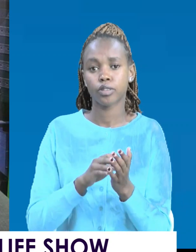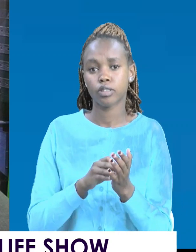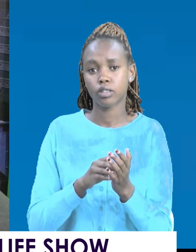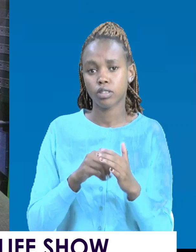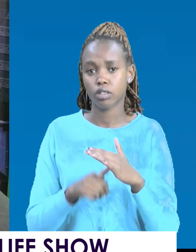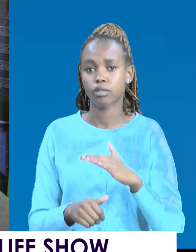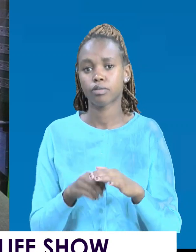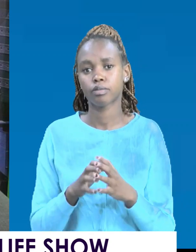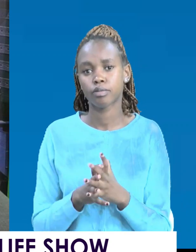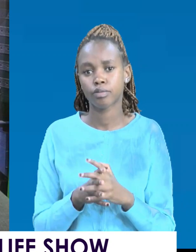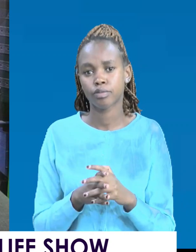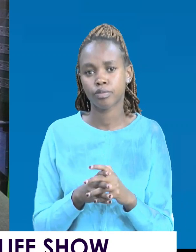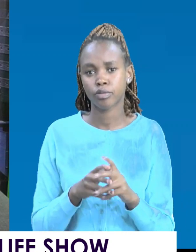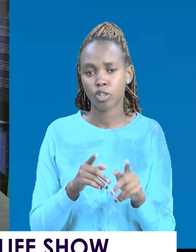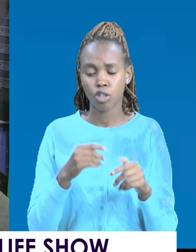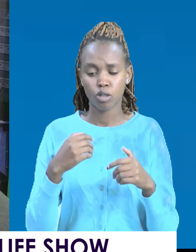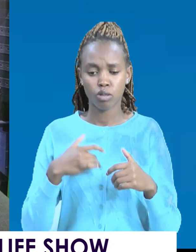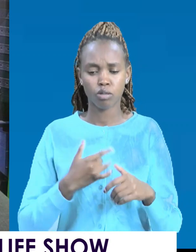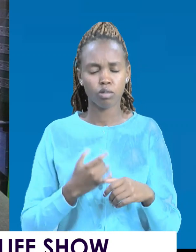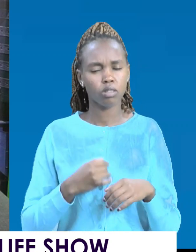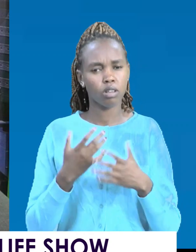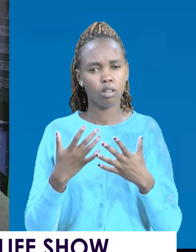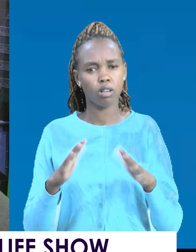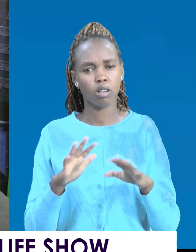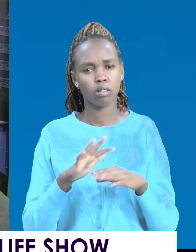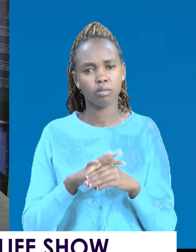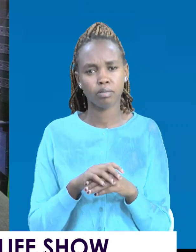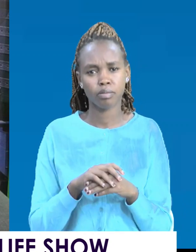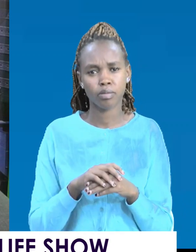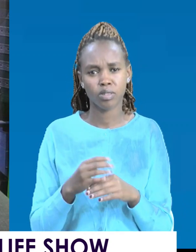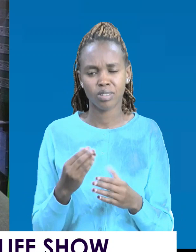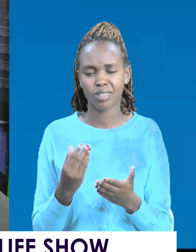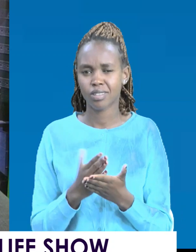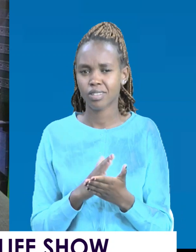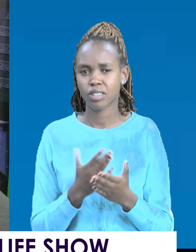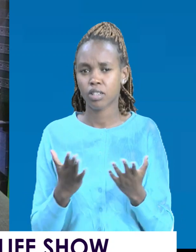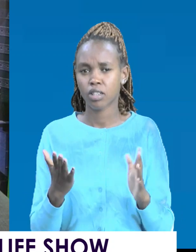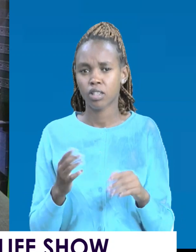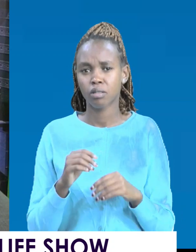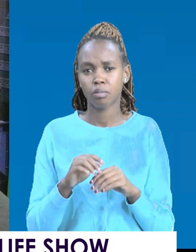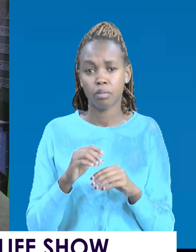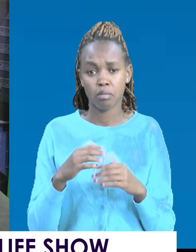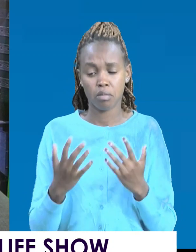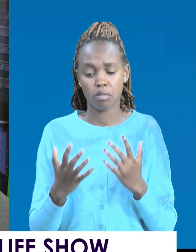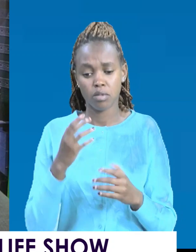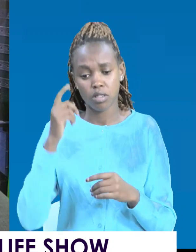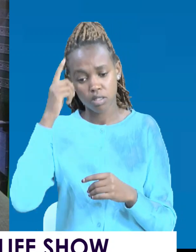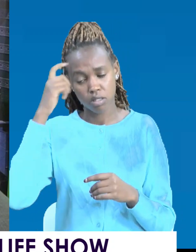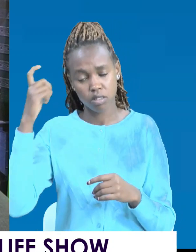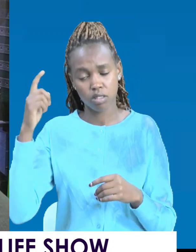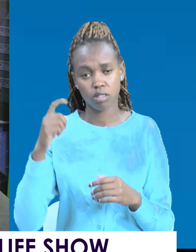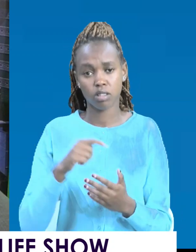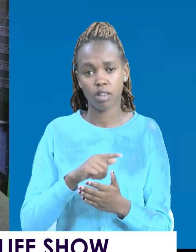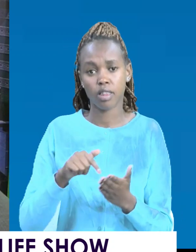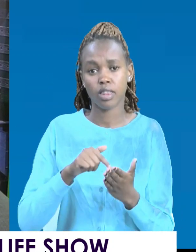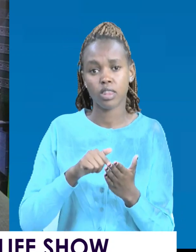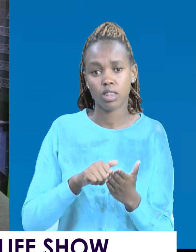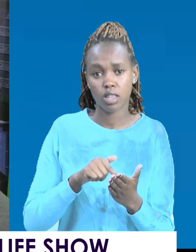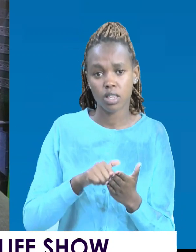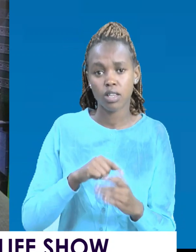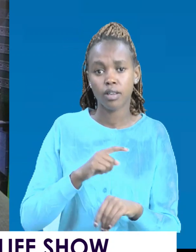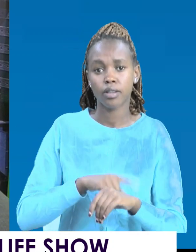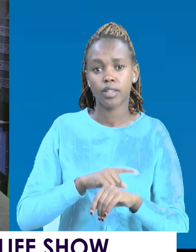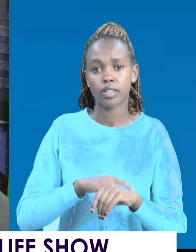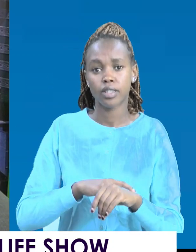feel you lost a vision, you lost something, you lost a dream, it is time in these Treasures of Life show to